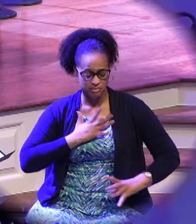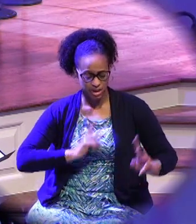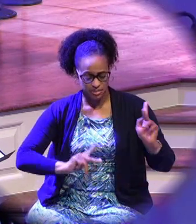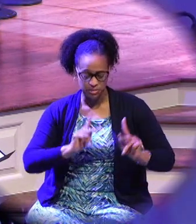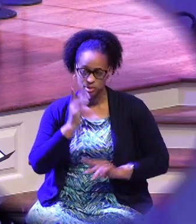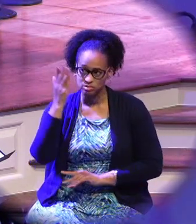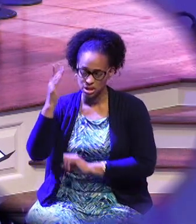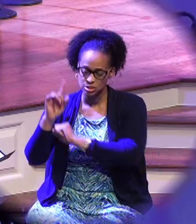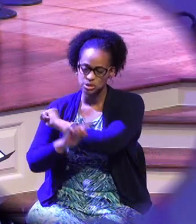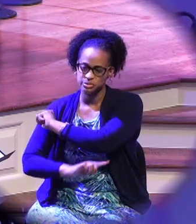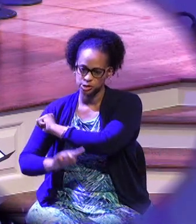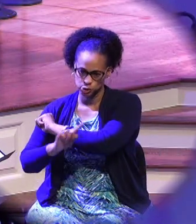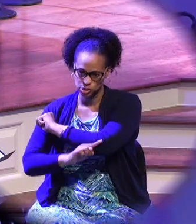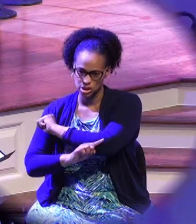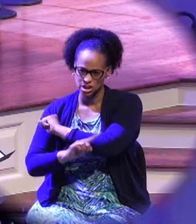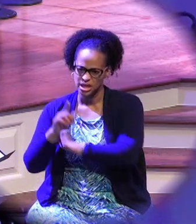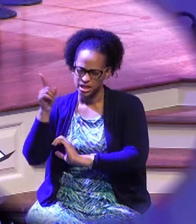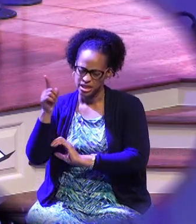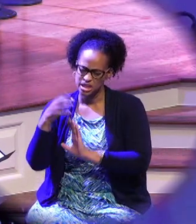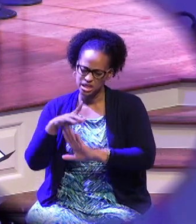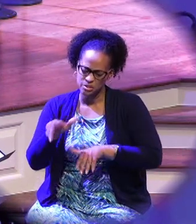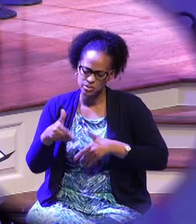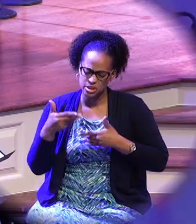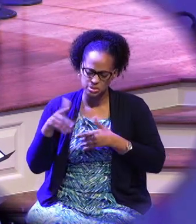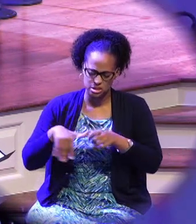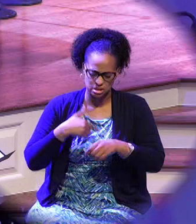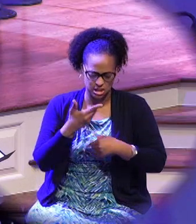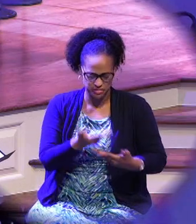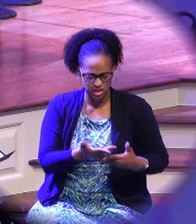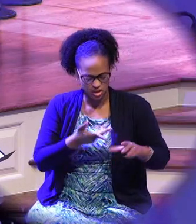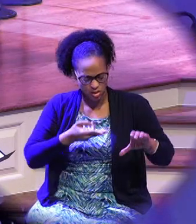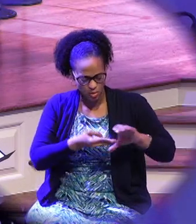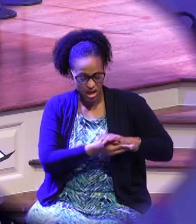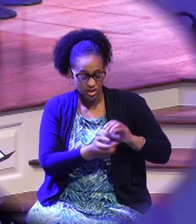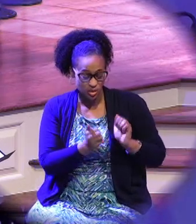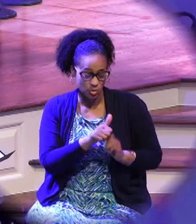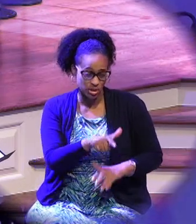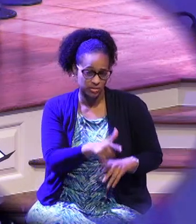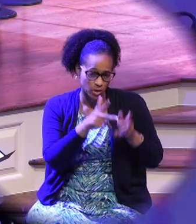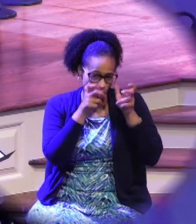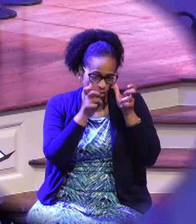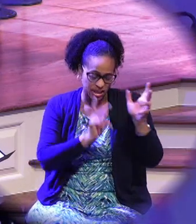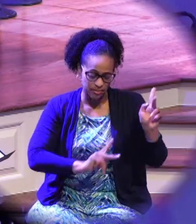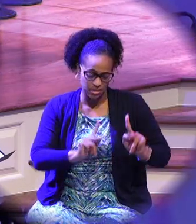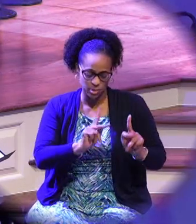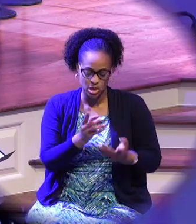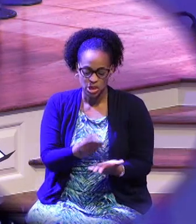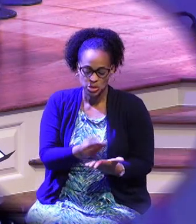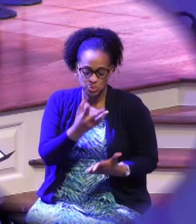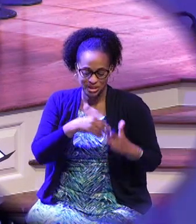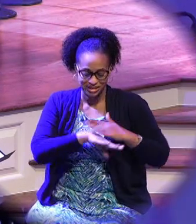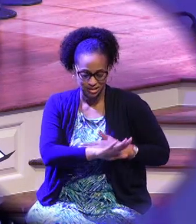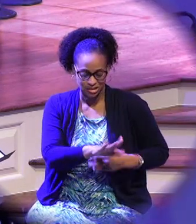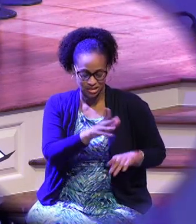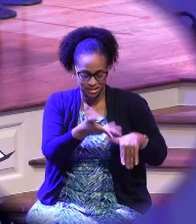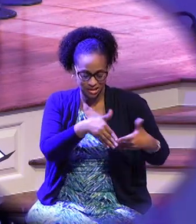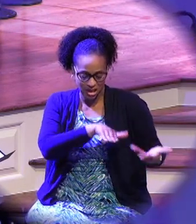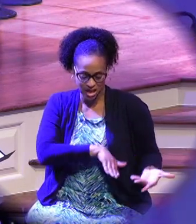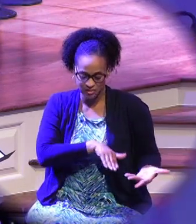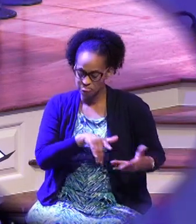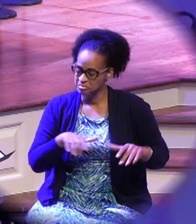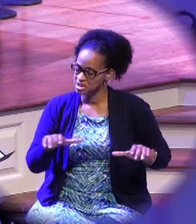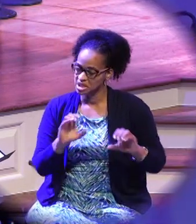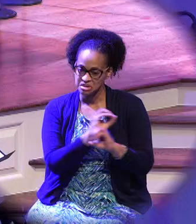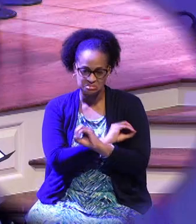was punished. He was assigned a grave with the wicked and the rich in his death. Though he had done